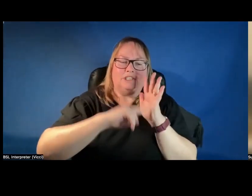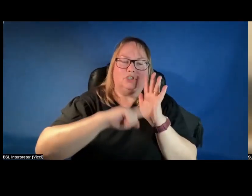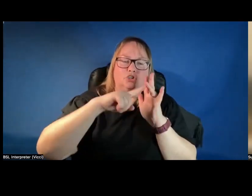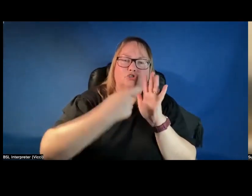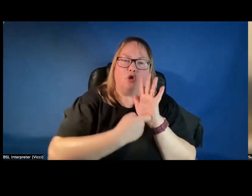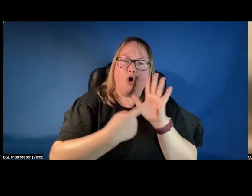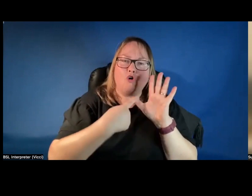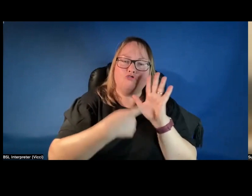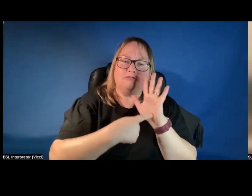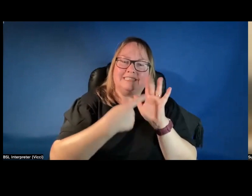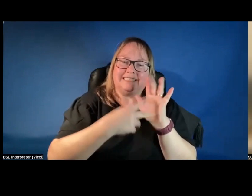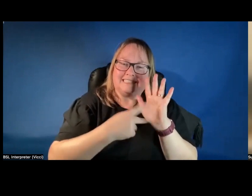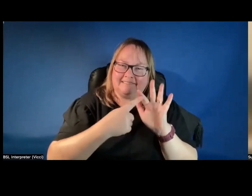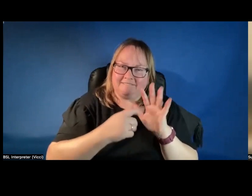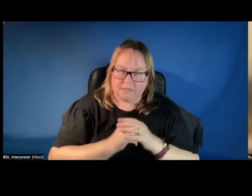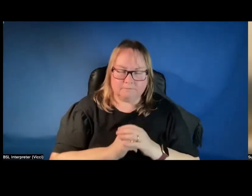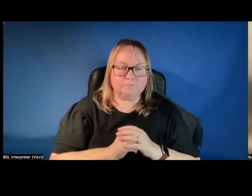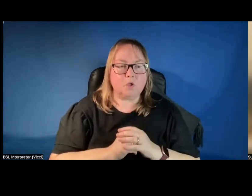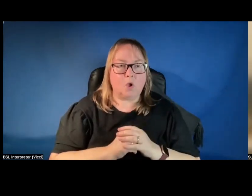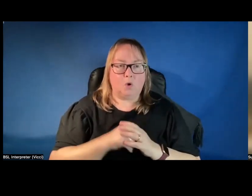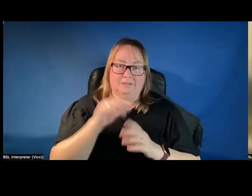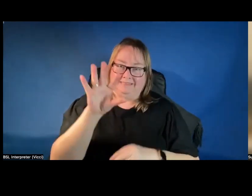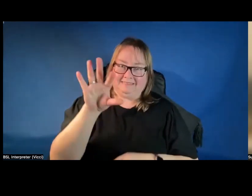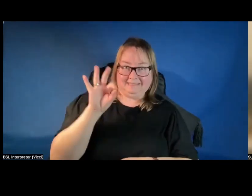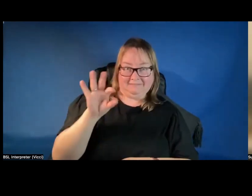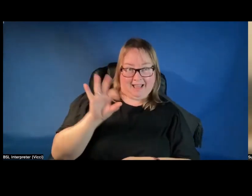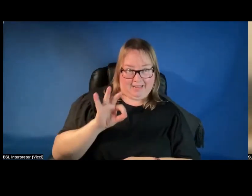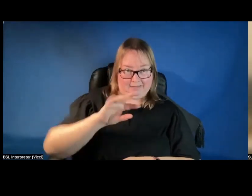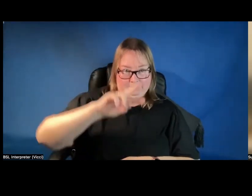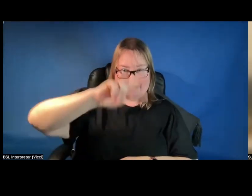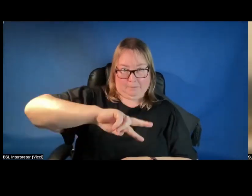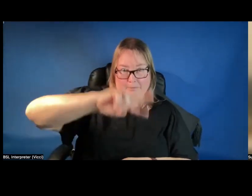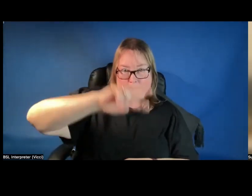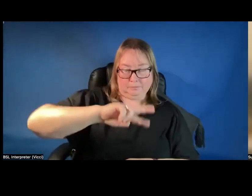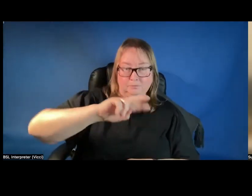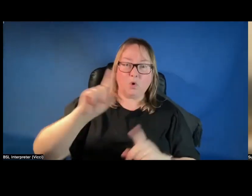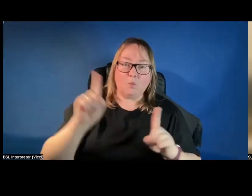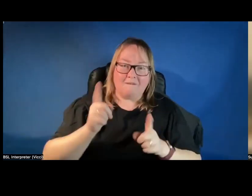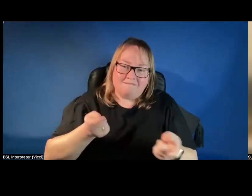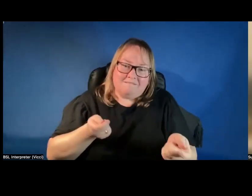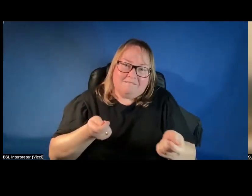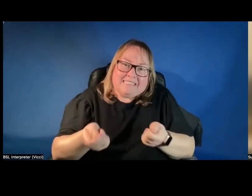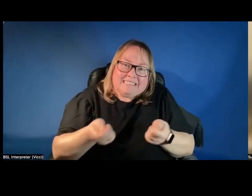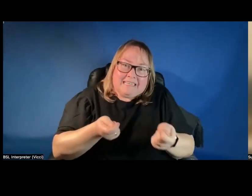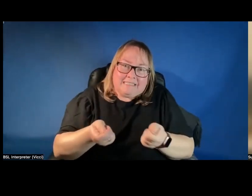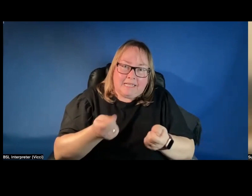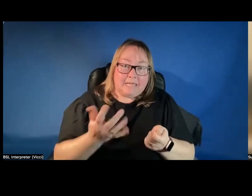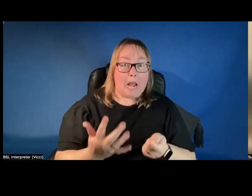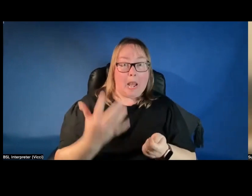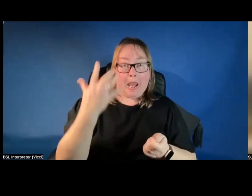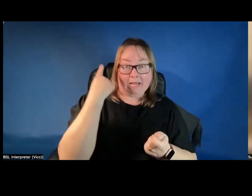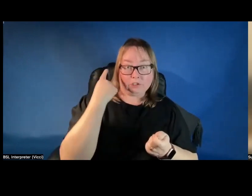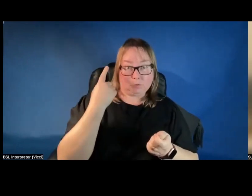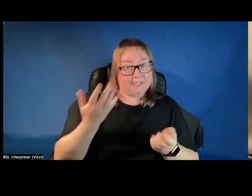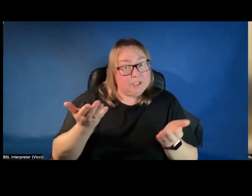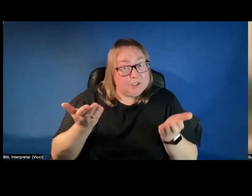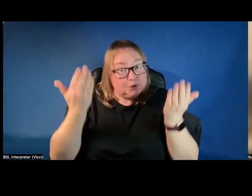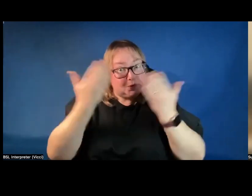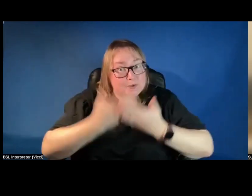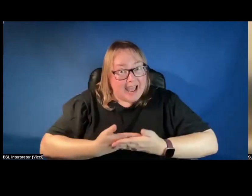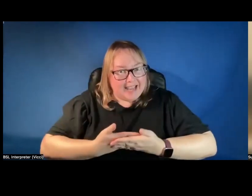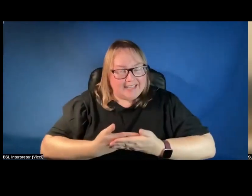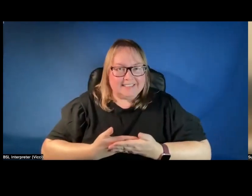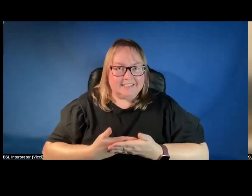Char and Jennifer in last session and this session to try this format out. So we're